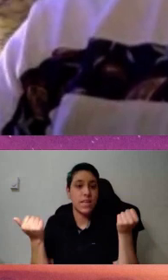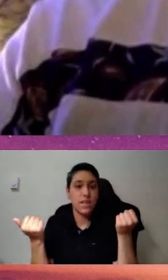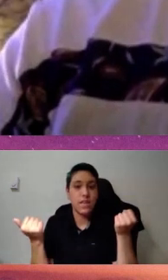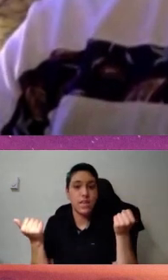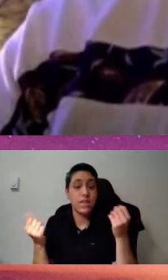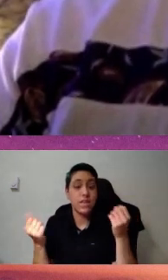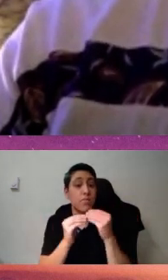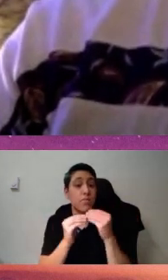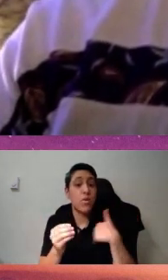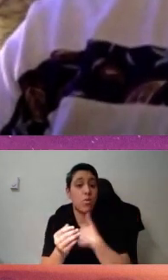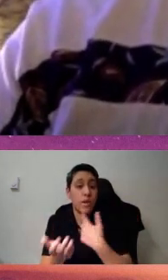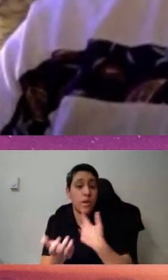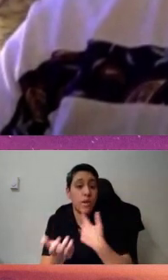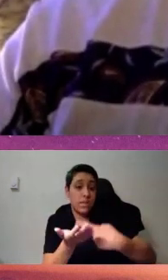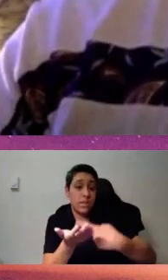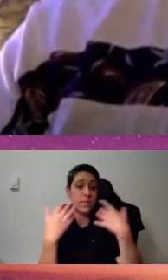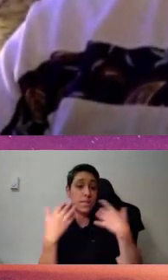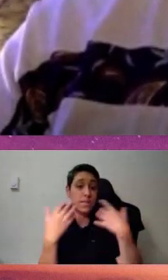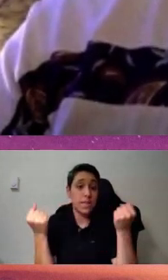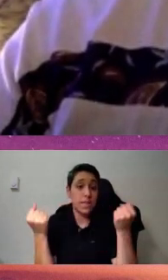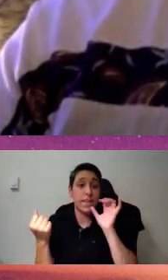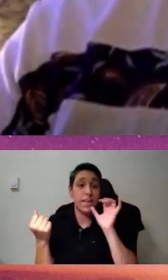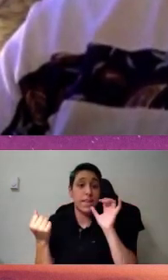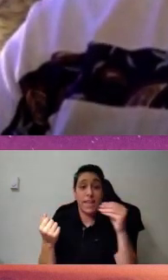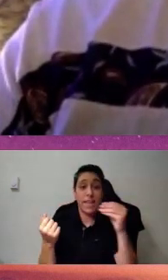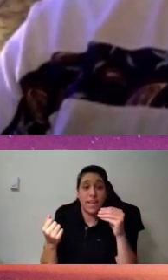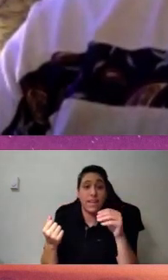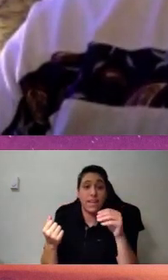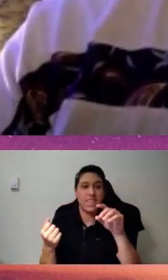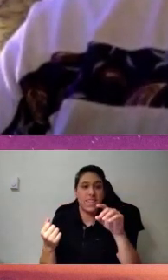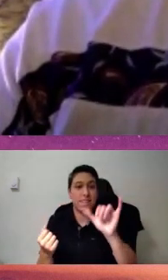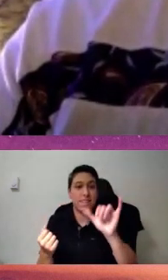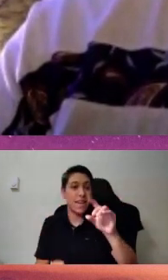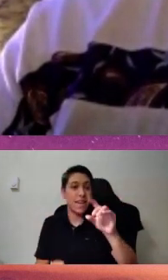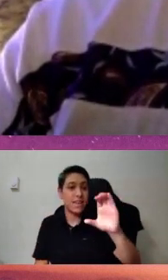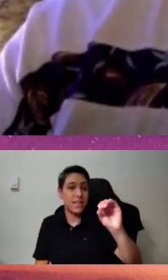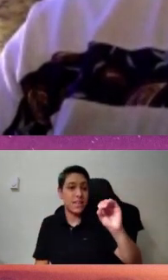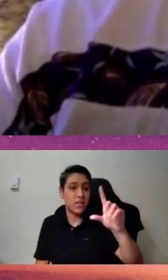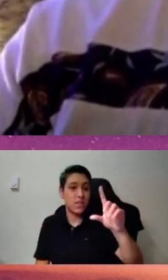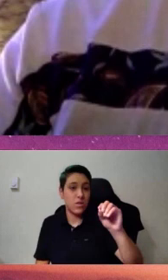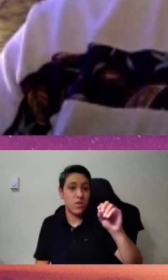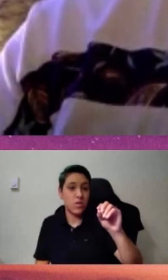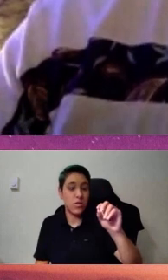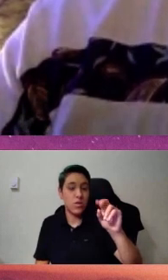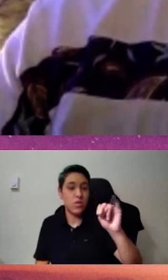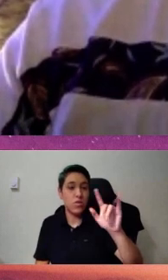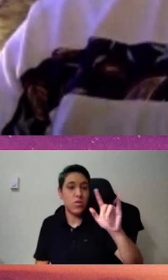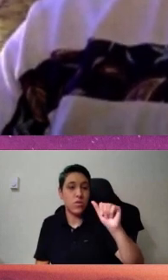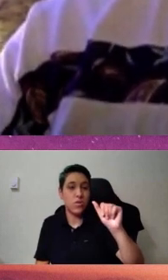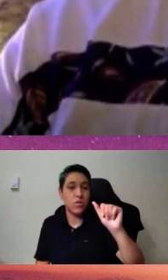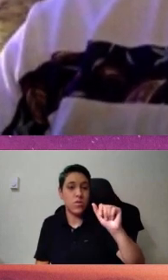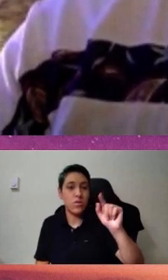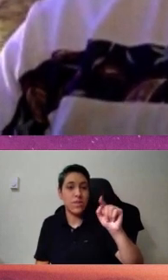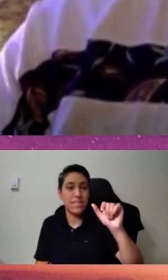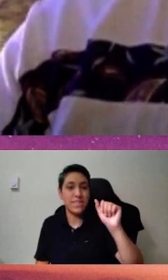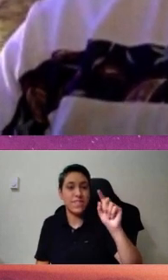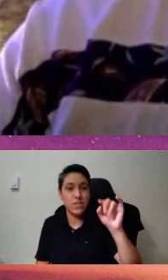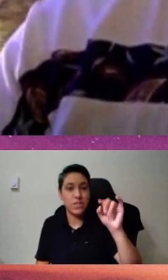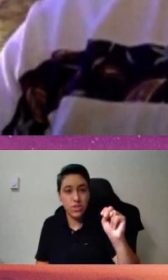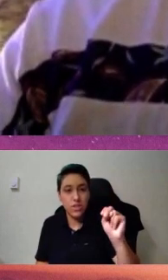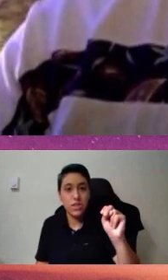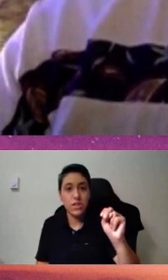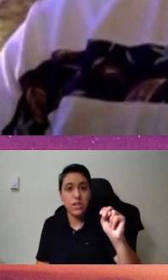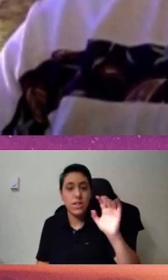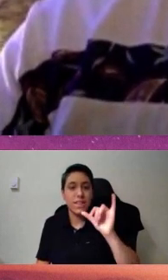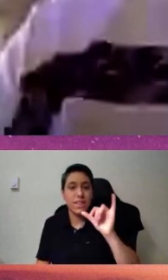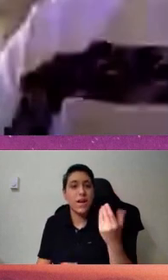and the decolonial origins of that for each of us, individually and collectively as well, the more this topic